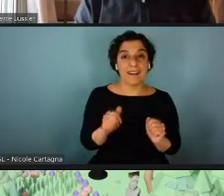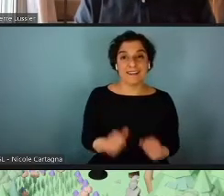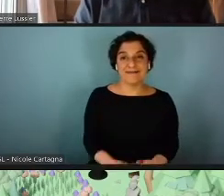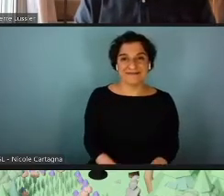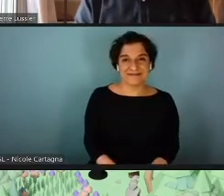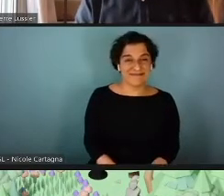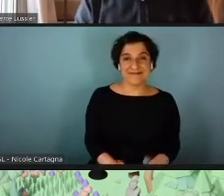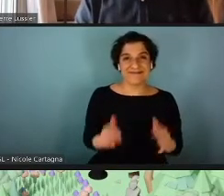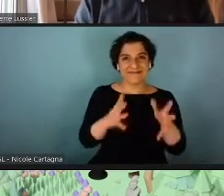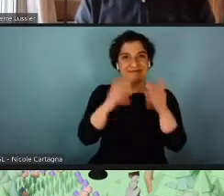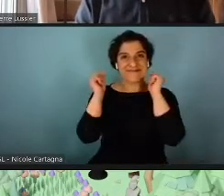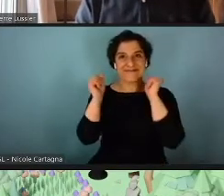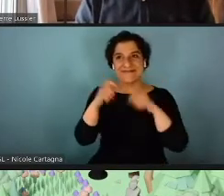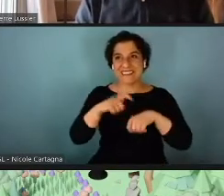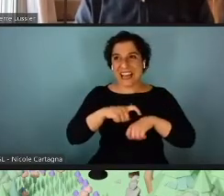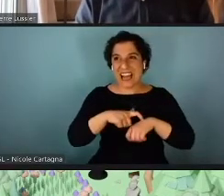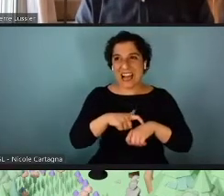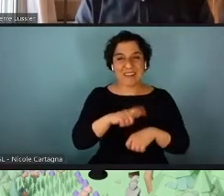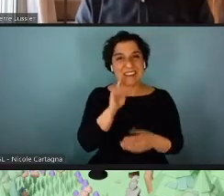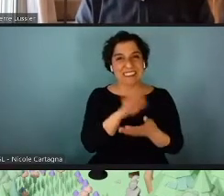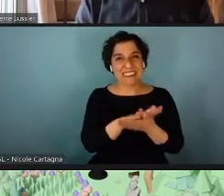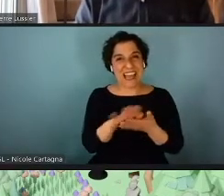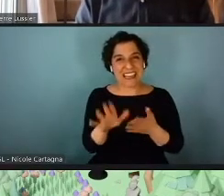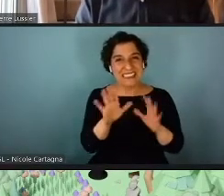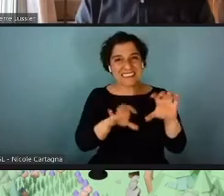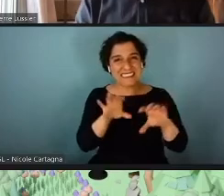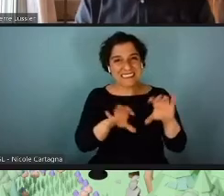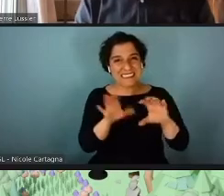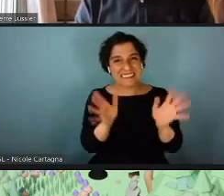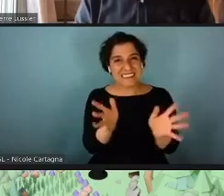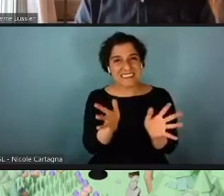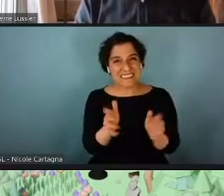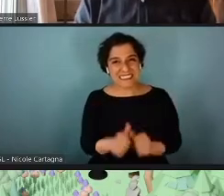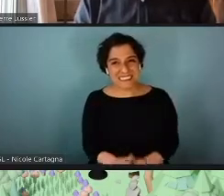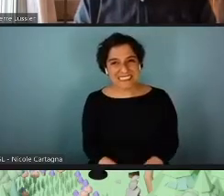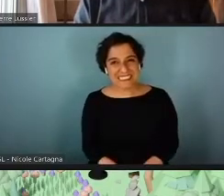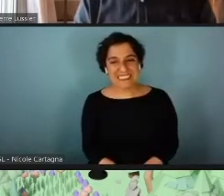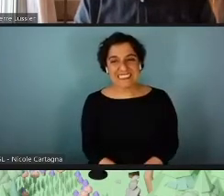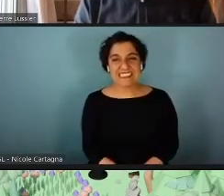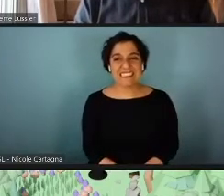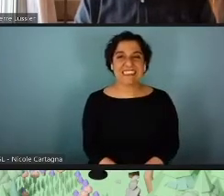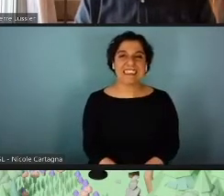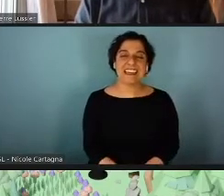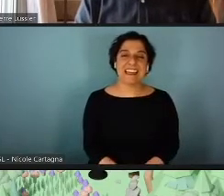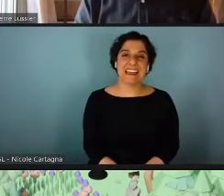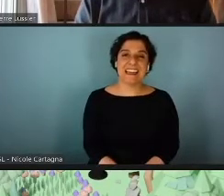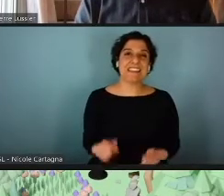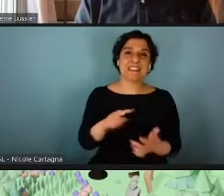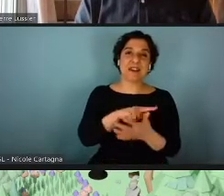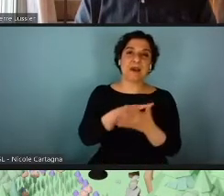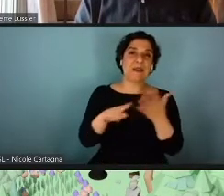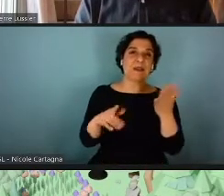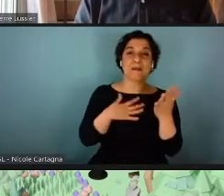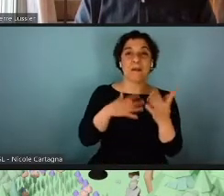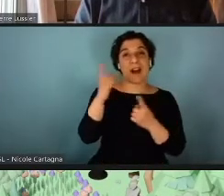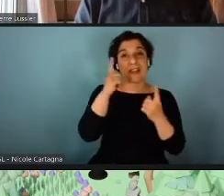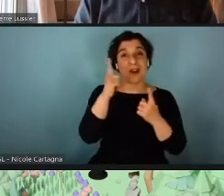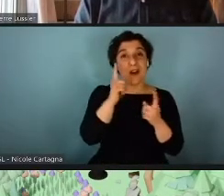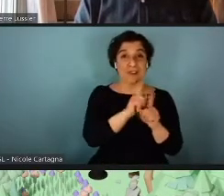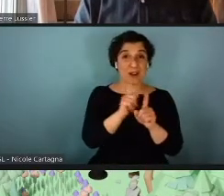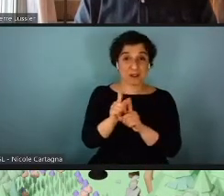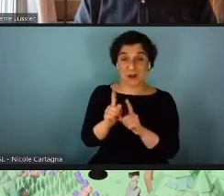quickly, but it was really nice to chat about this. So those are my departing thoughts as well, that I agree